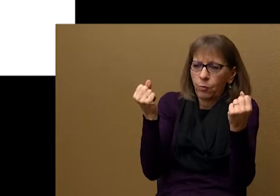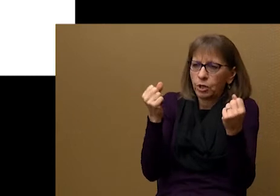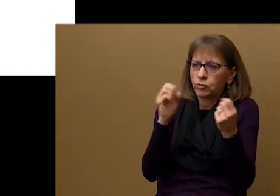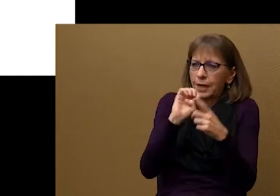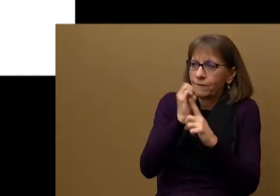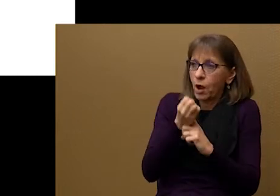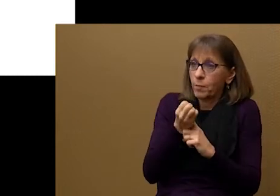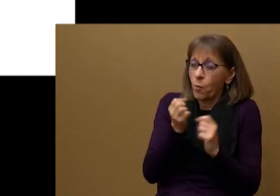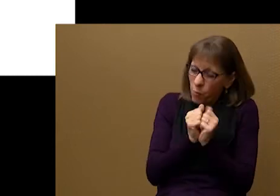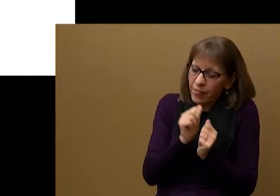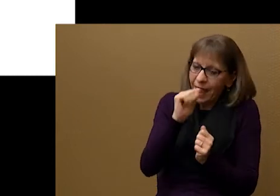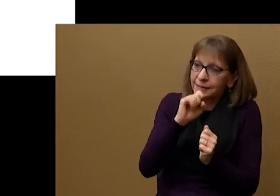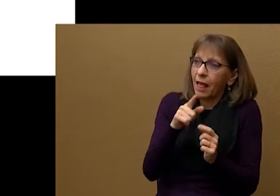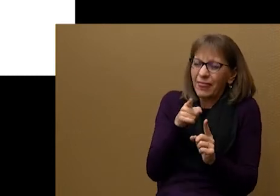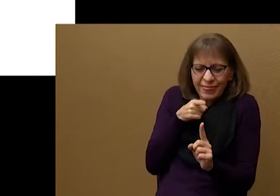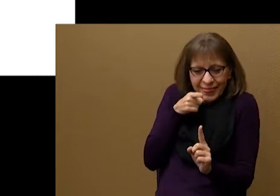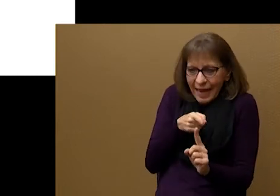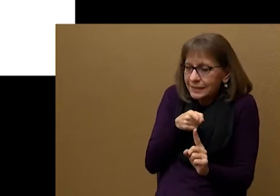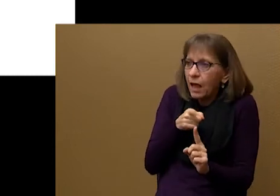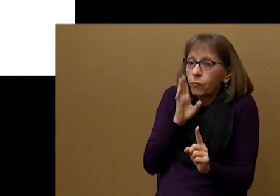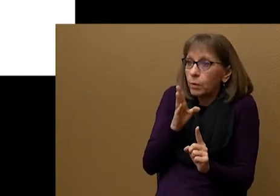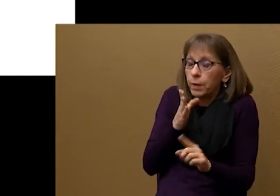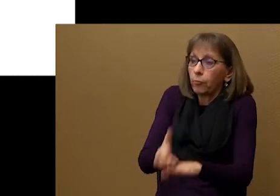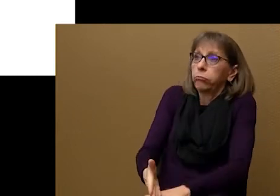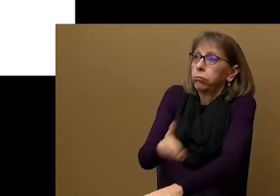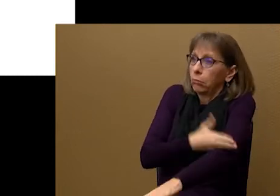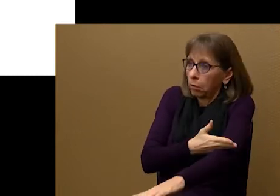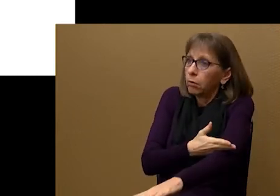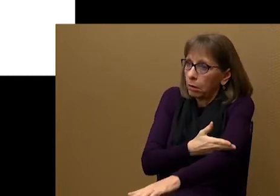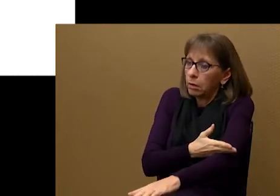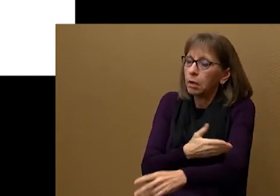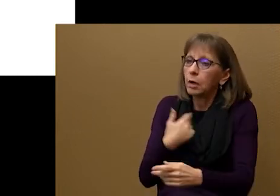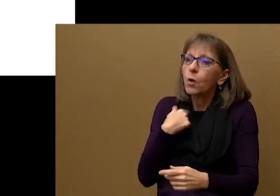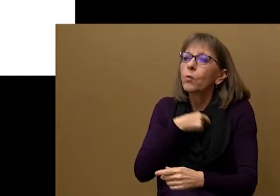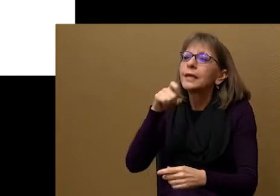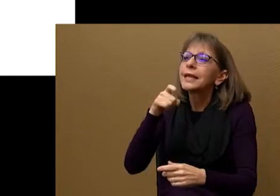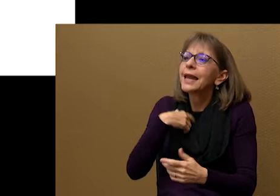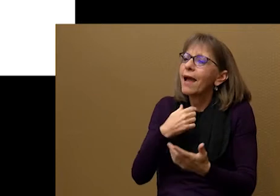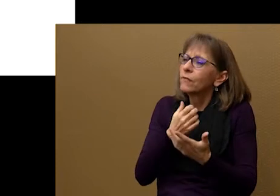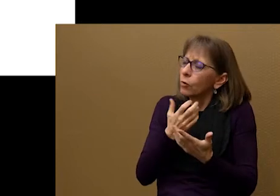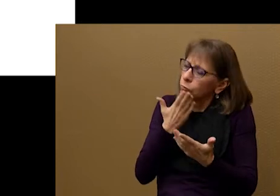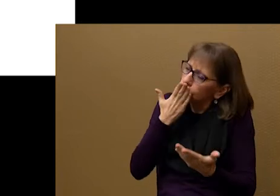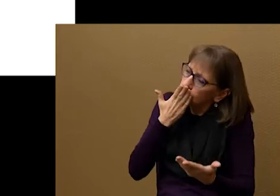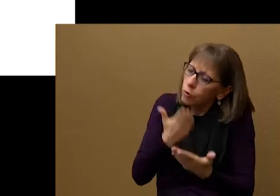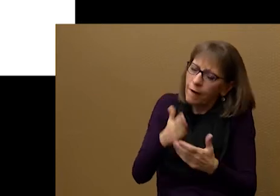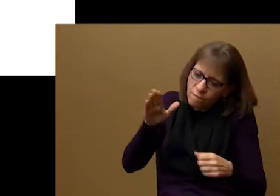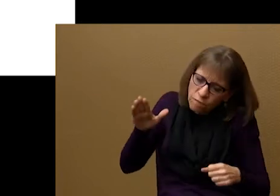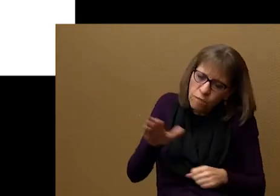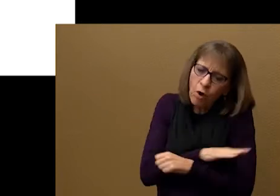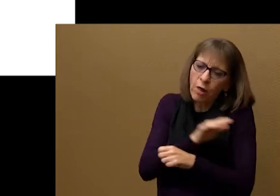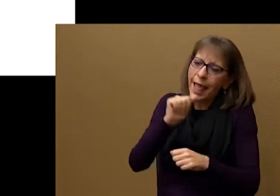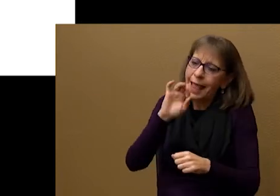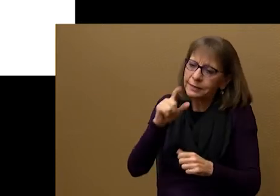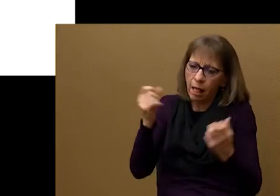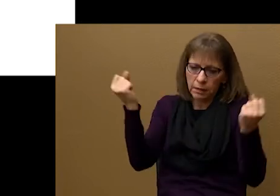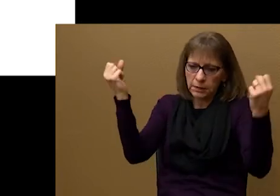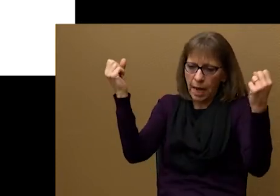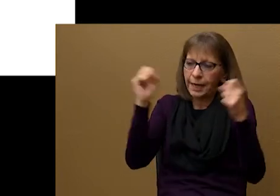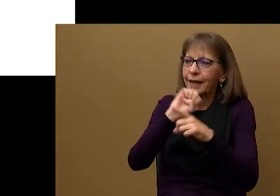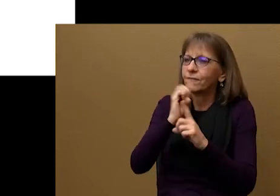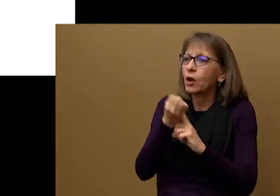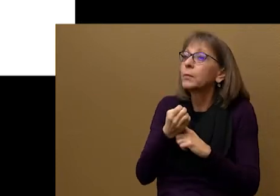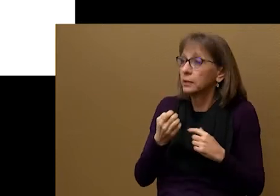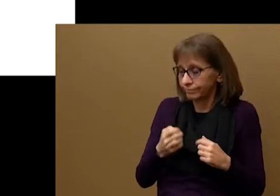environment with ASL, that itself would be curative. That what we needed to do is have a rich ASL signing